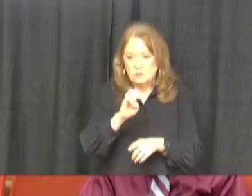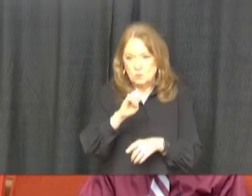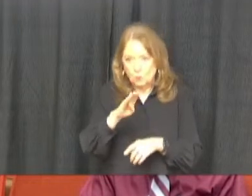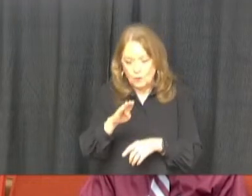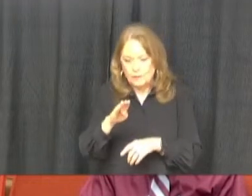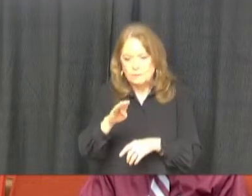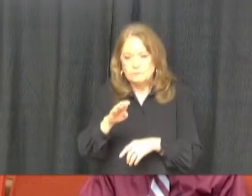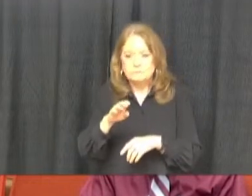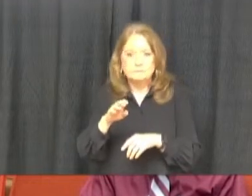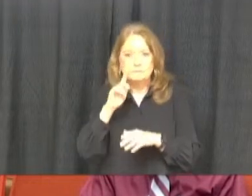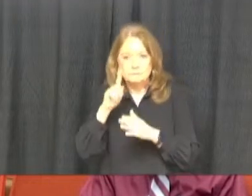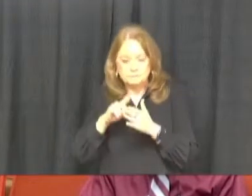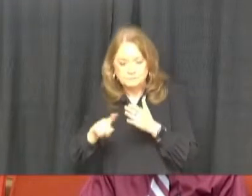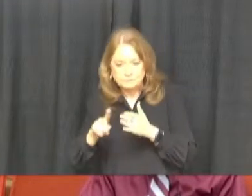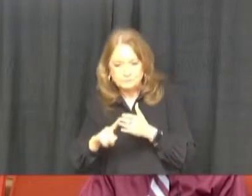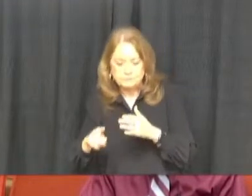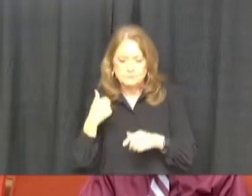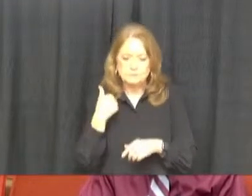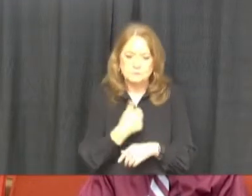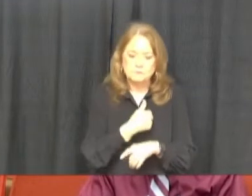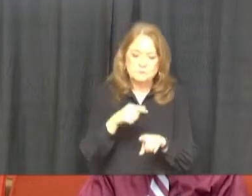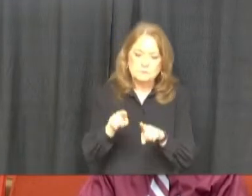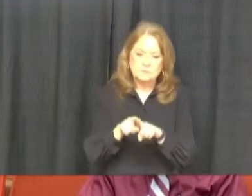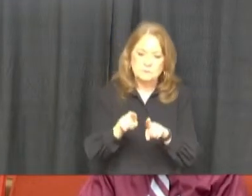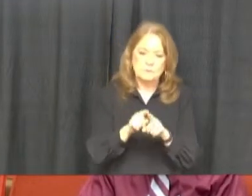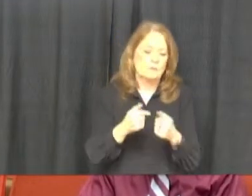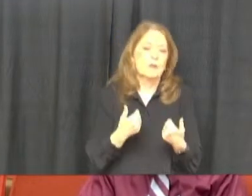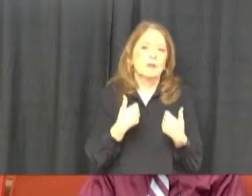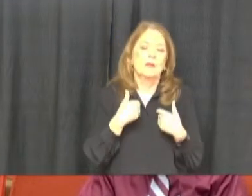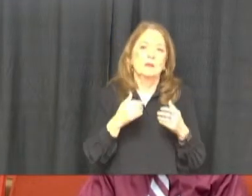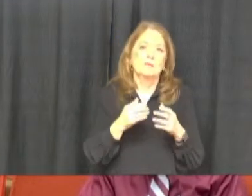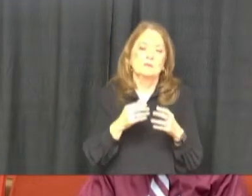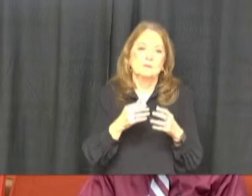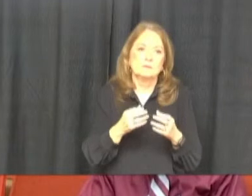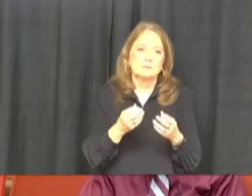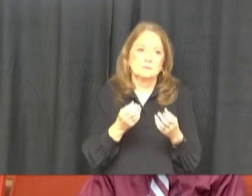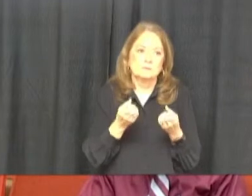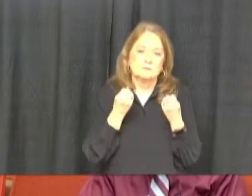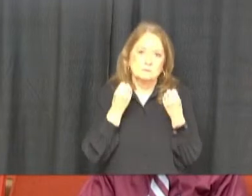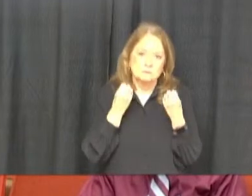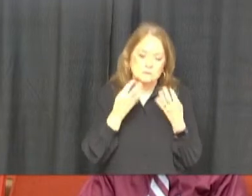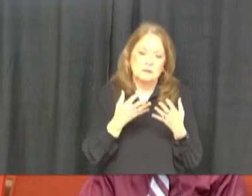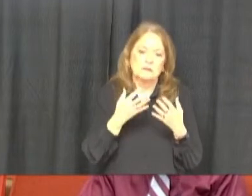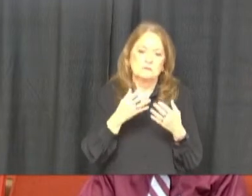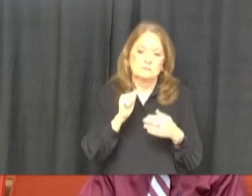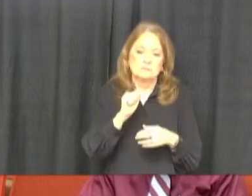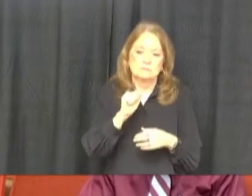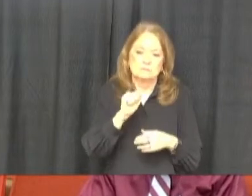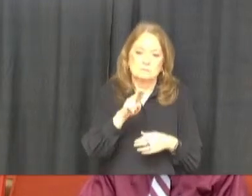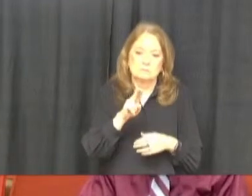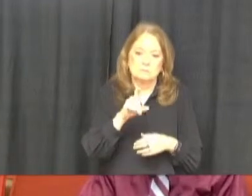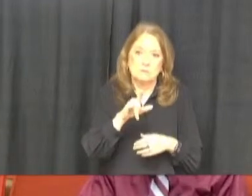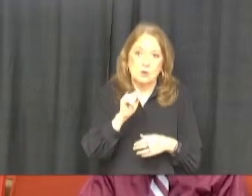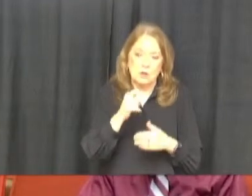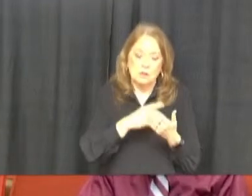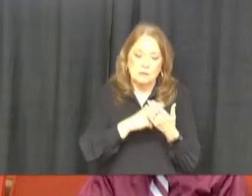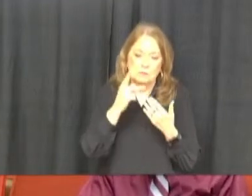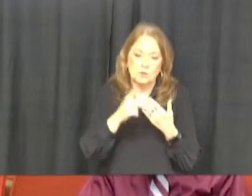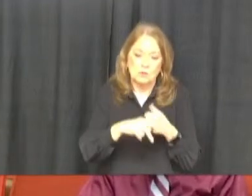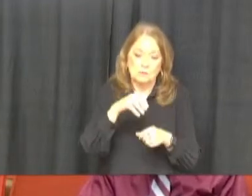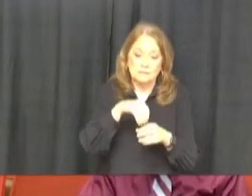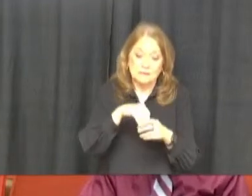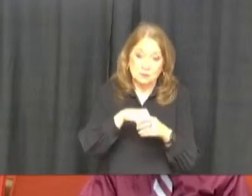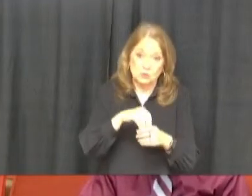those. We also have a number of audit programs that are already in place, not only internally